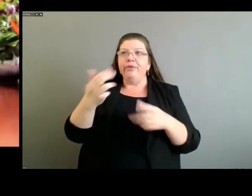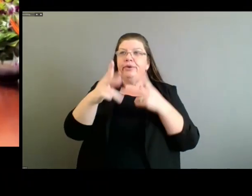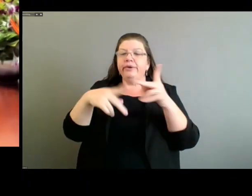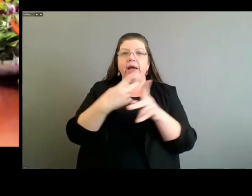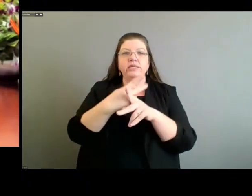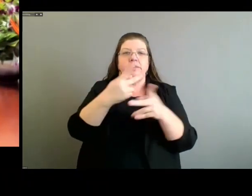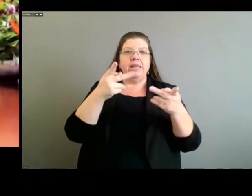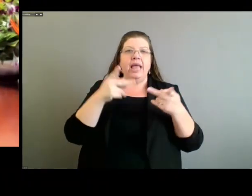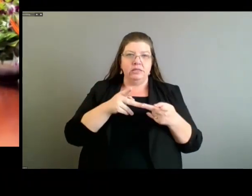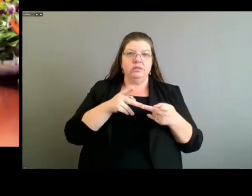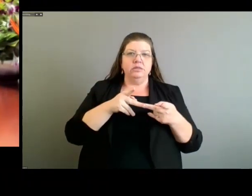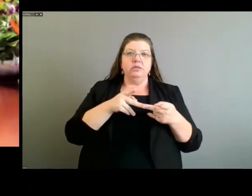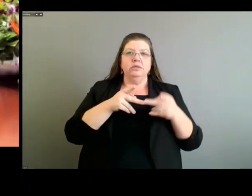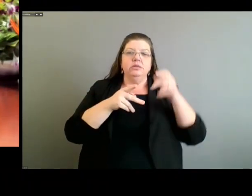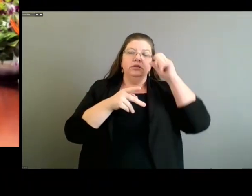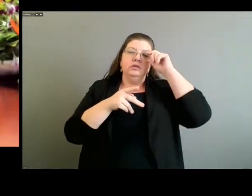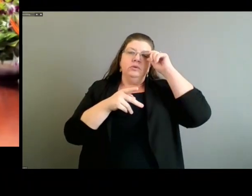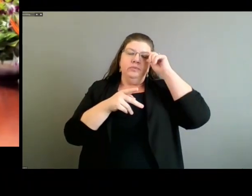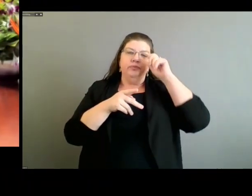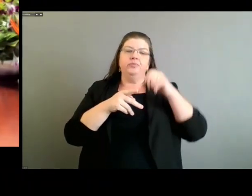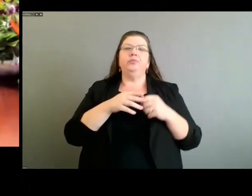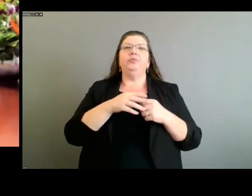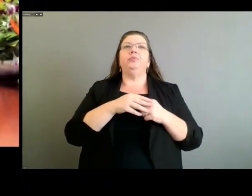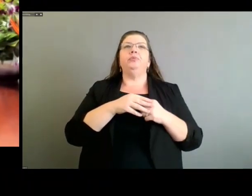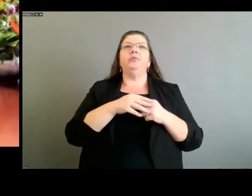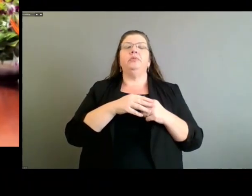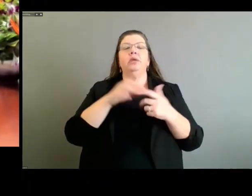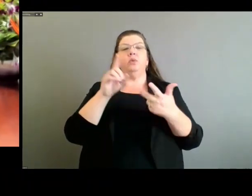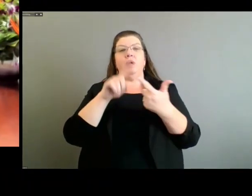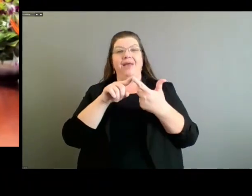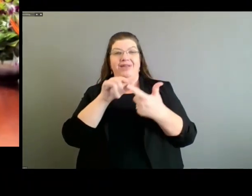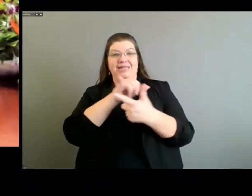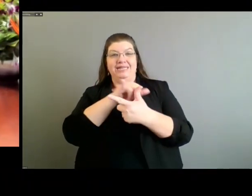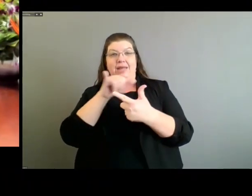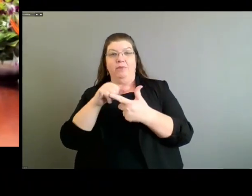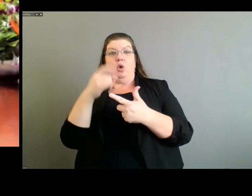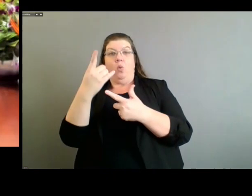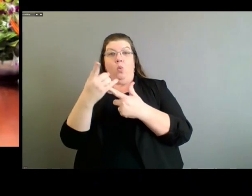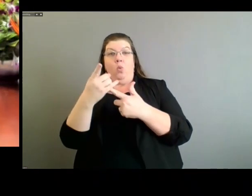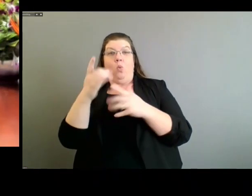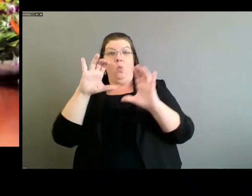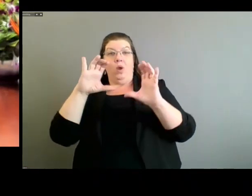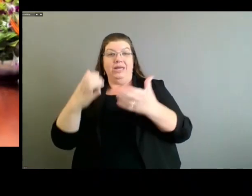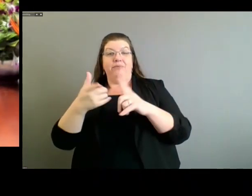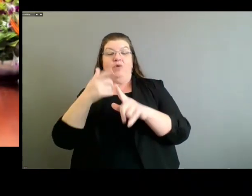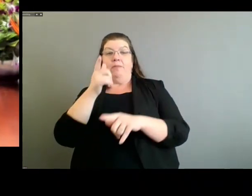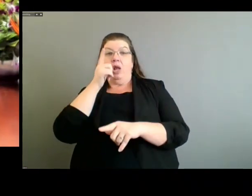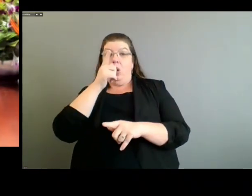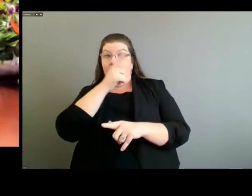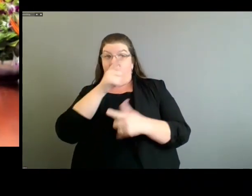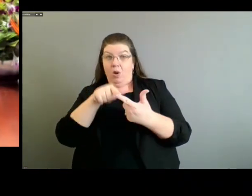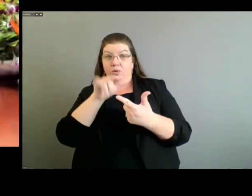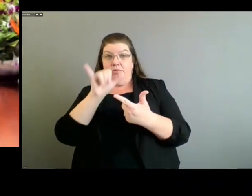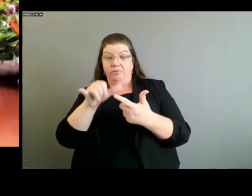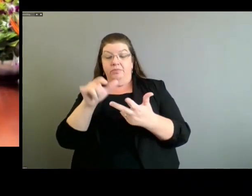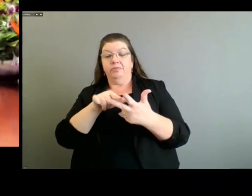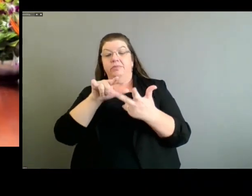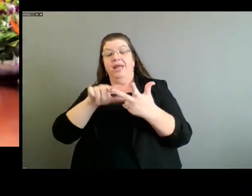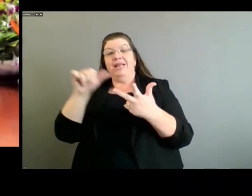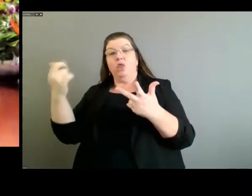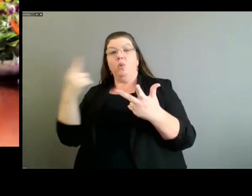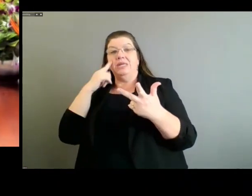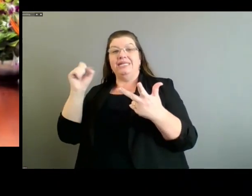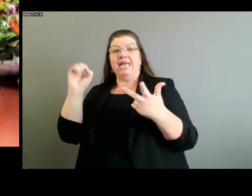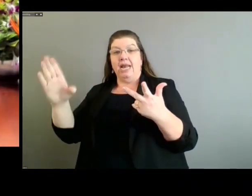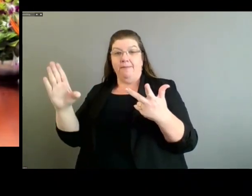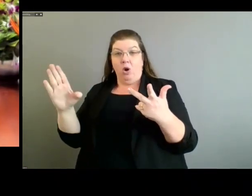of places. And then we have a similar one clinic based out of Lompoc and another out of Santa